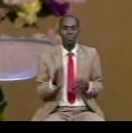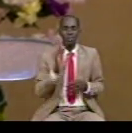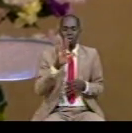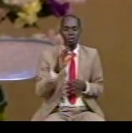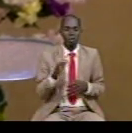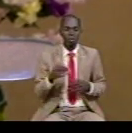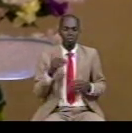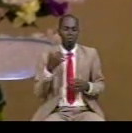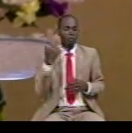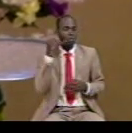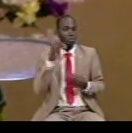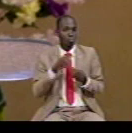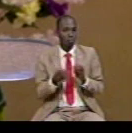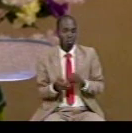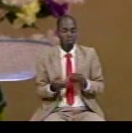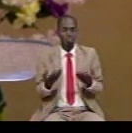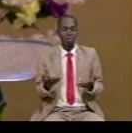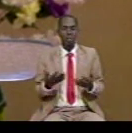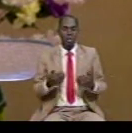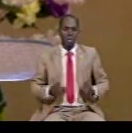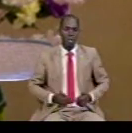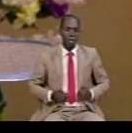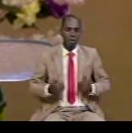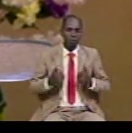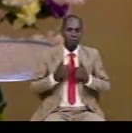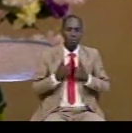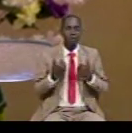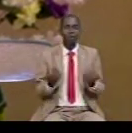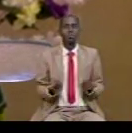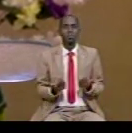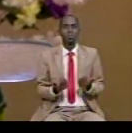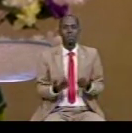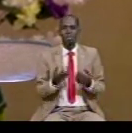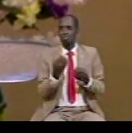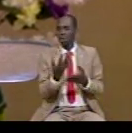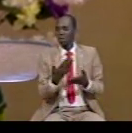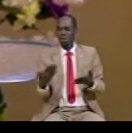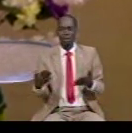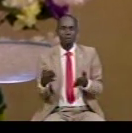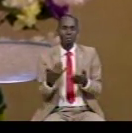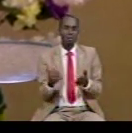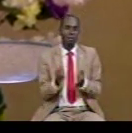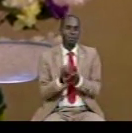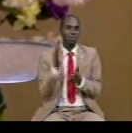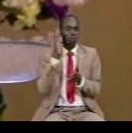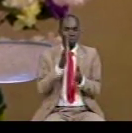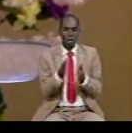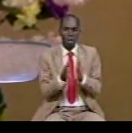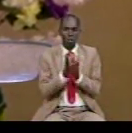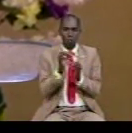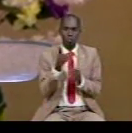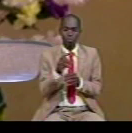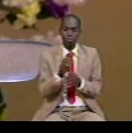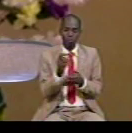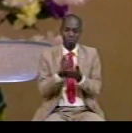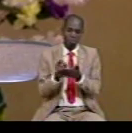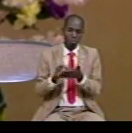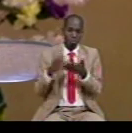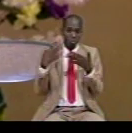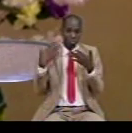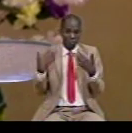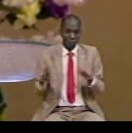phone number, sent your location address via SMS or WhatsApp